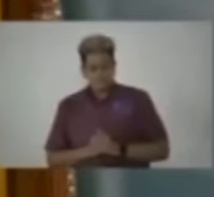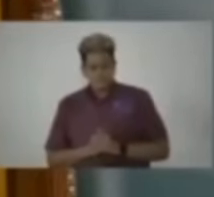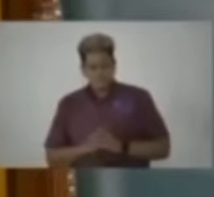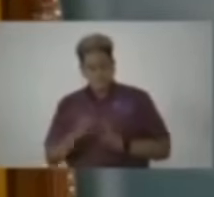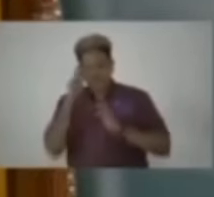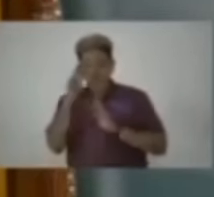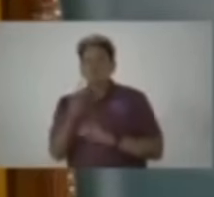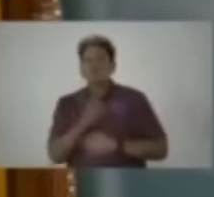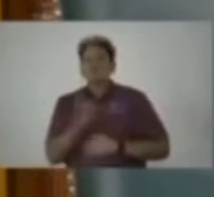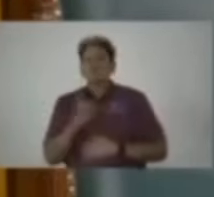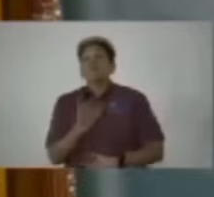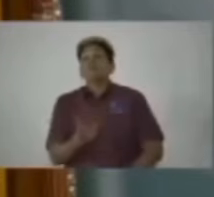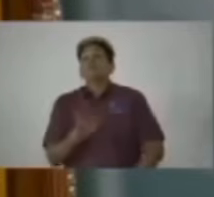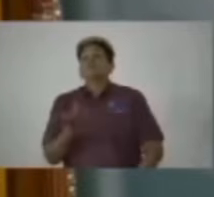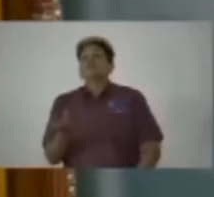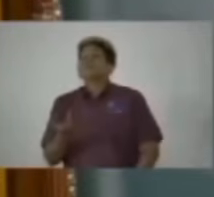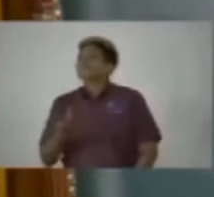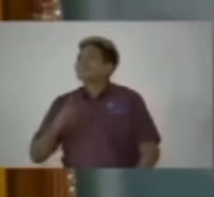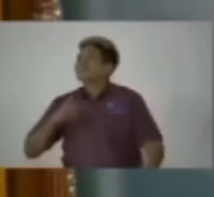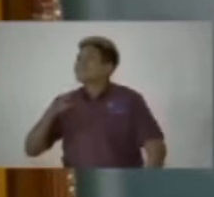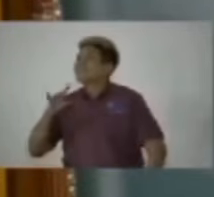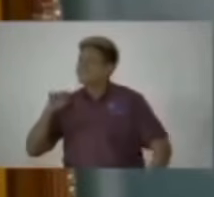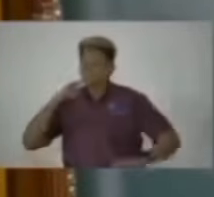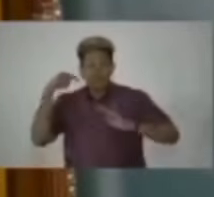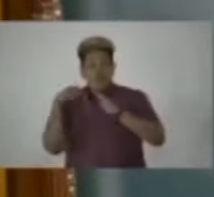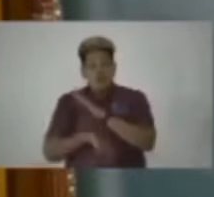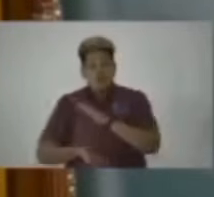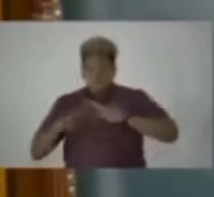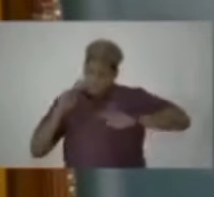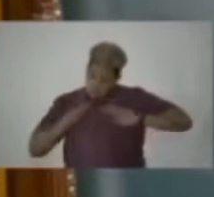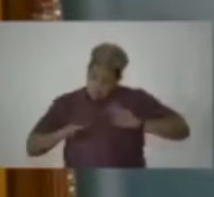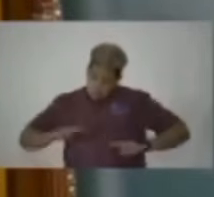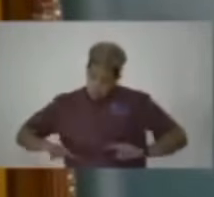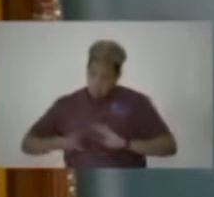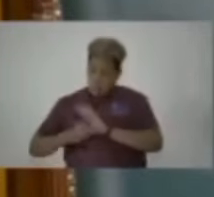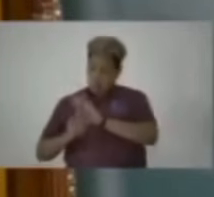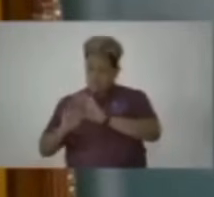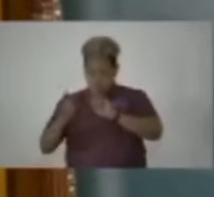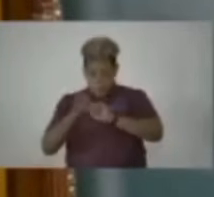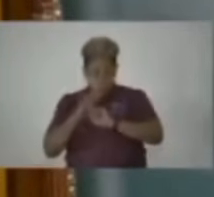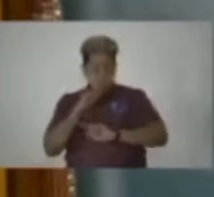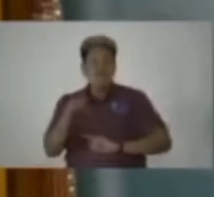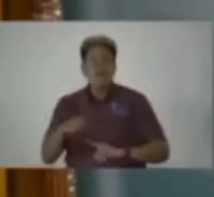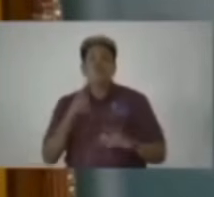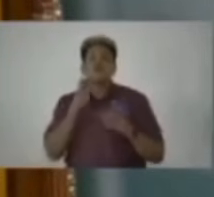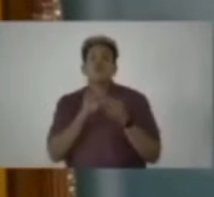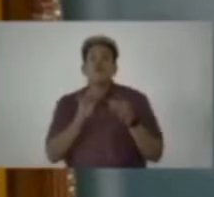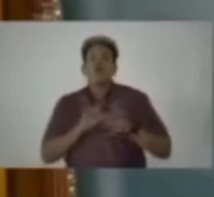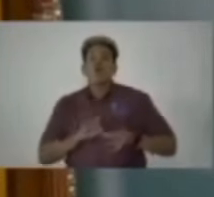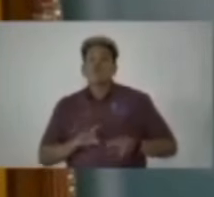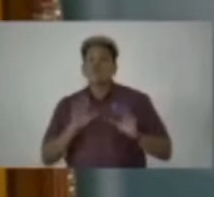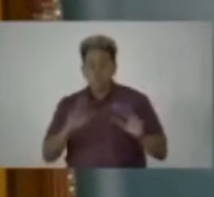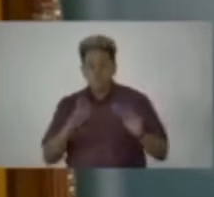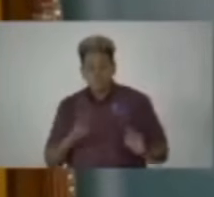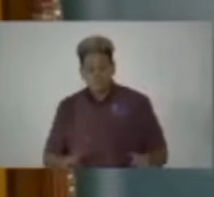Honorable members, I did a comprehensive review of the